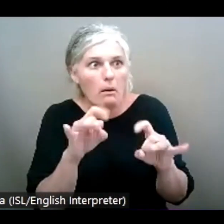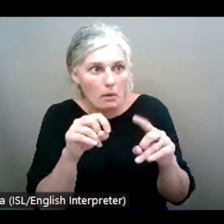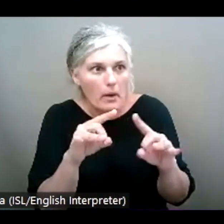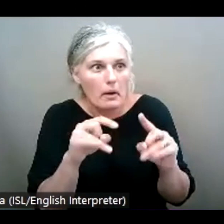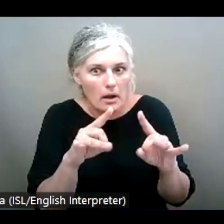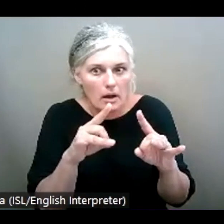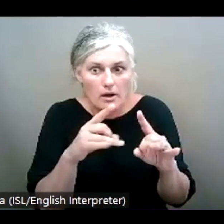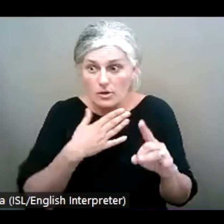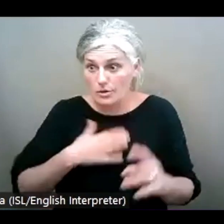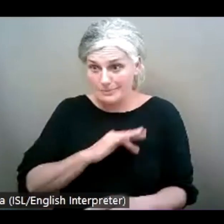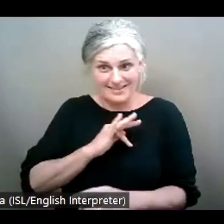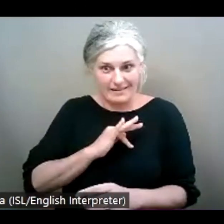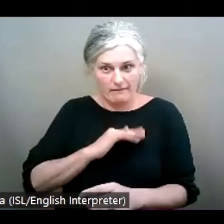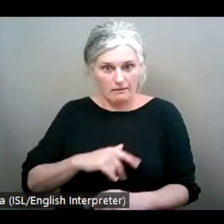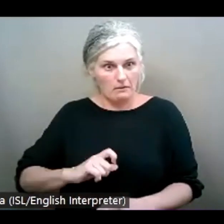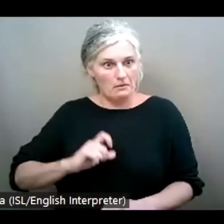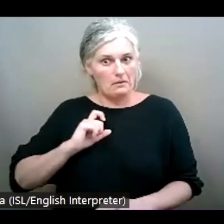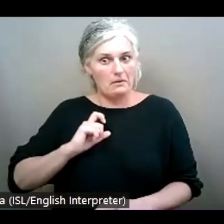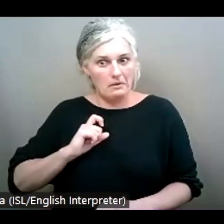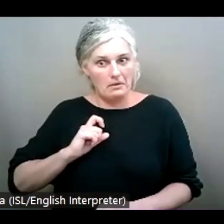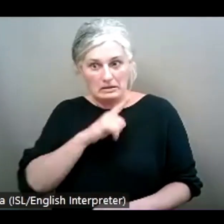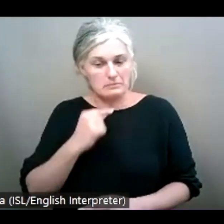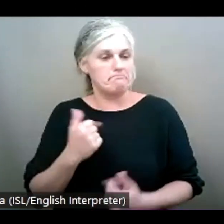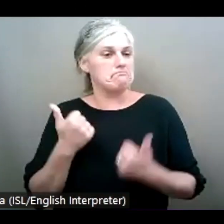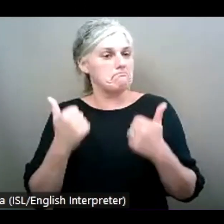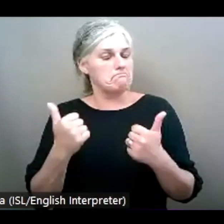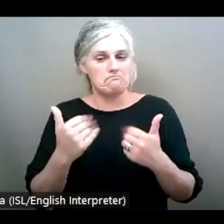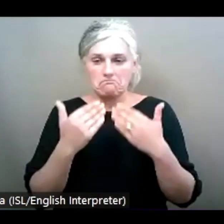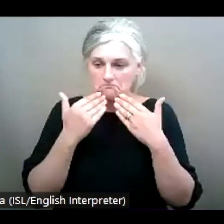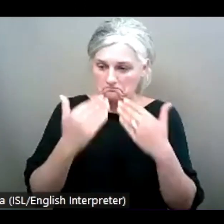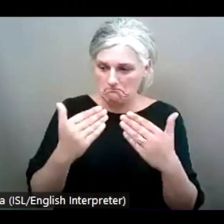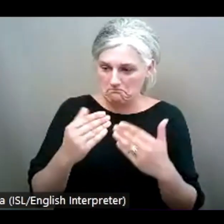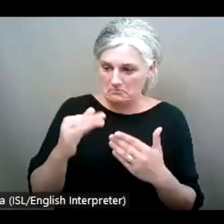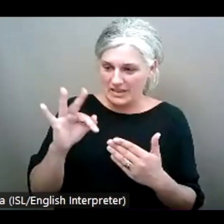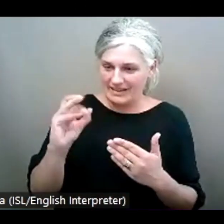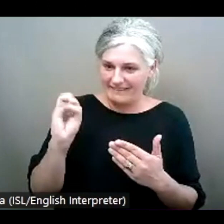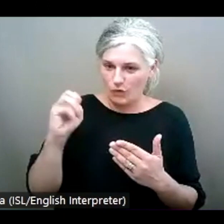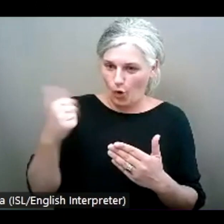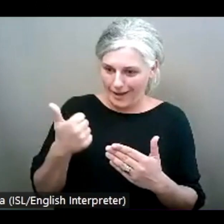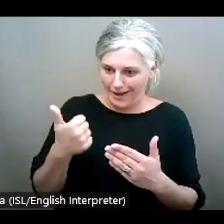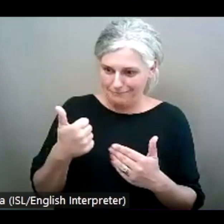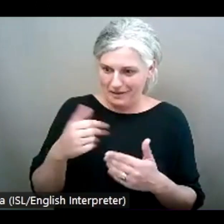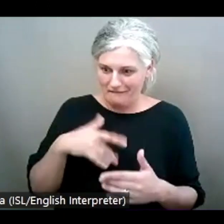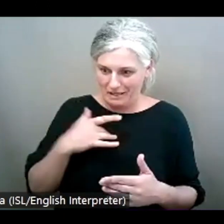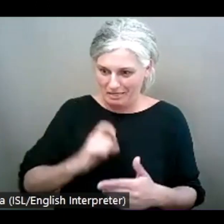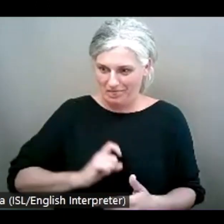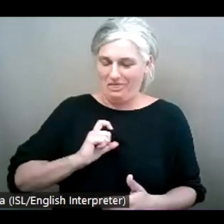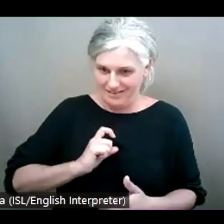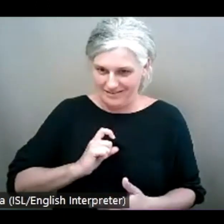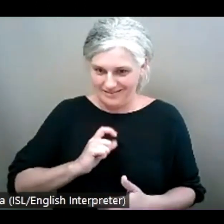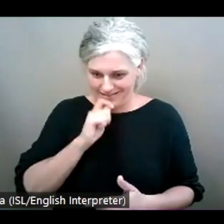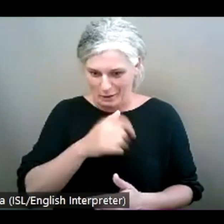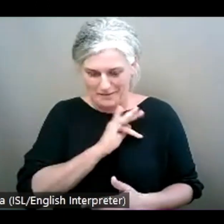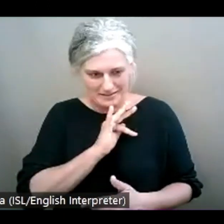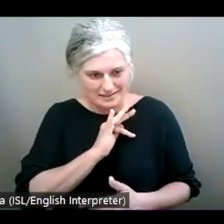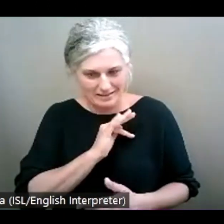so I started saying, thanks very much, thanks for your advice. But you need to start